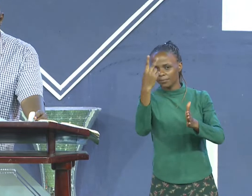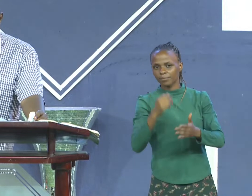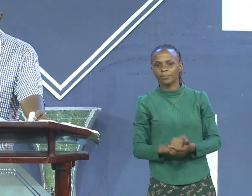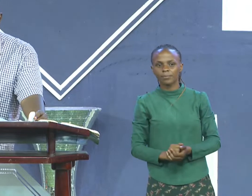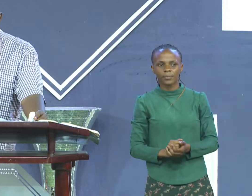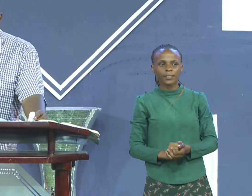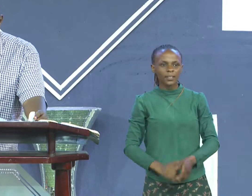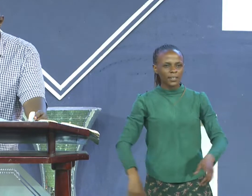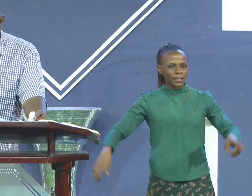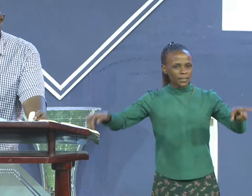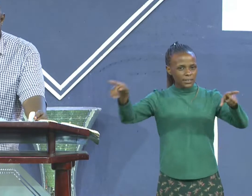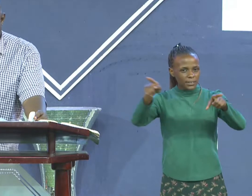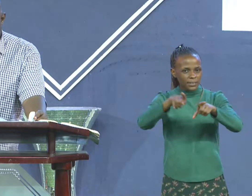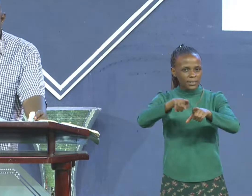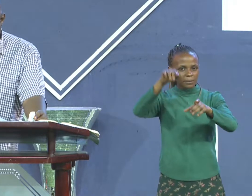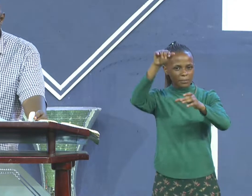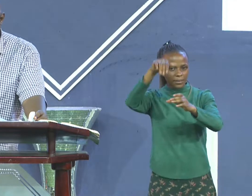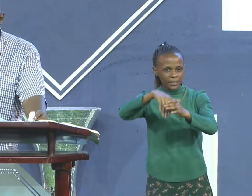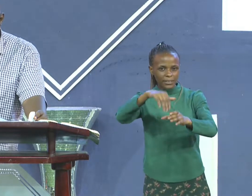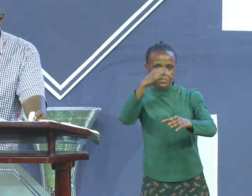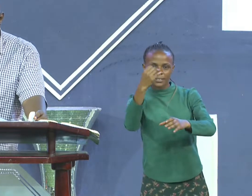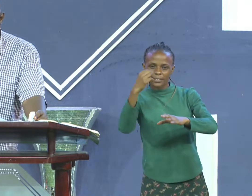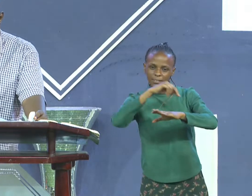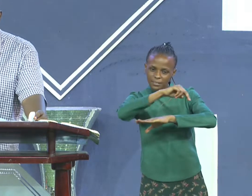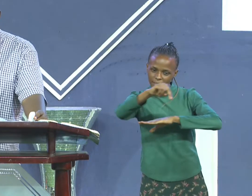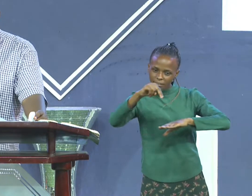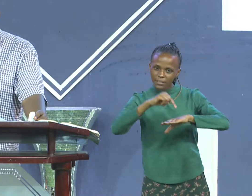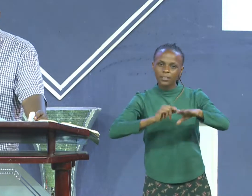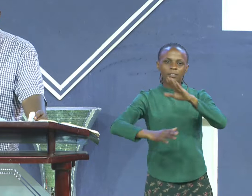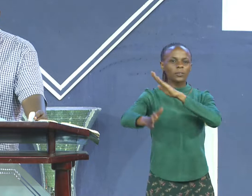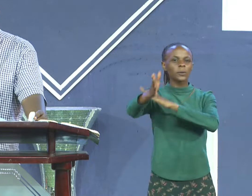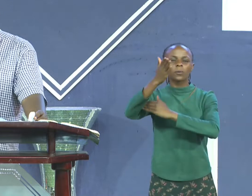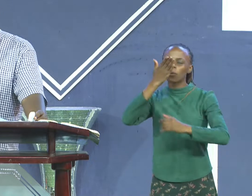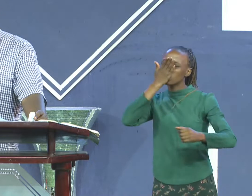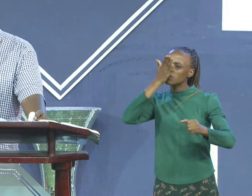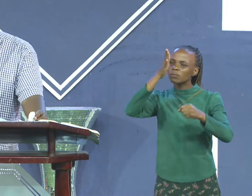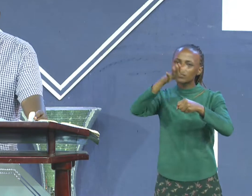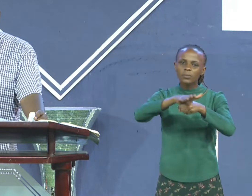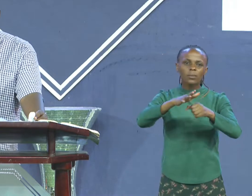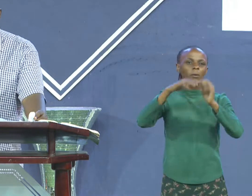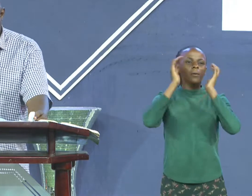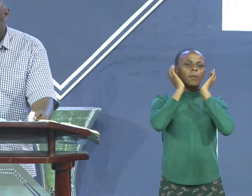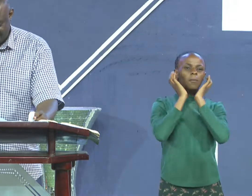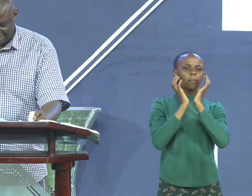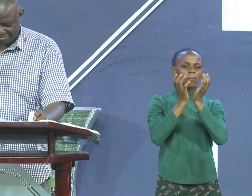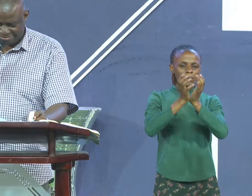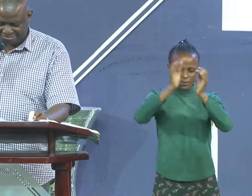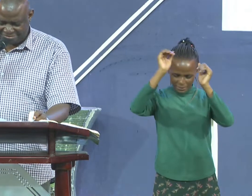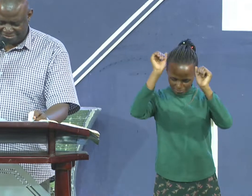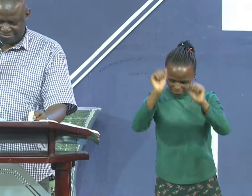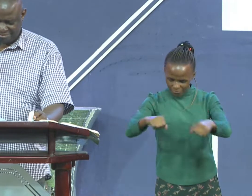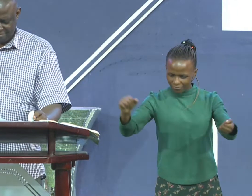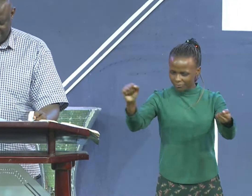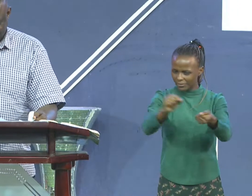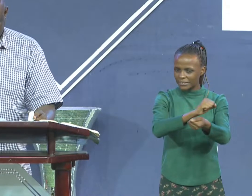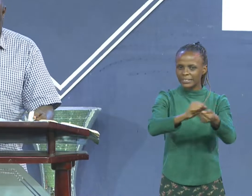again, among those six nations that God promises Moses that they should destroy, the Perizzites are listed.